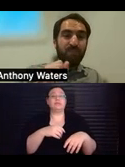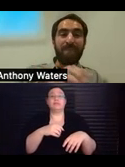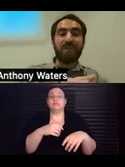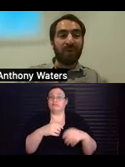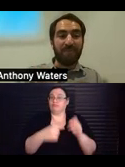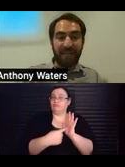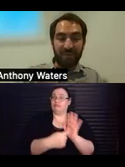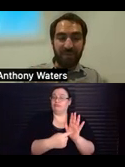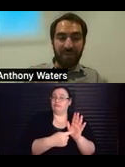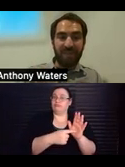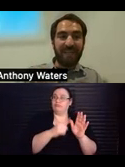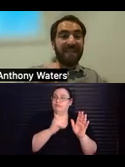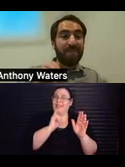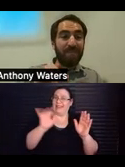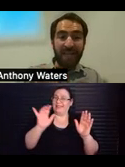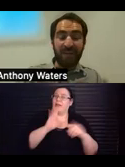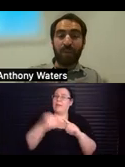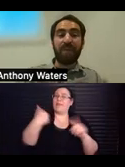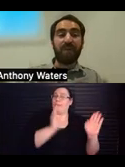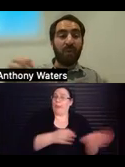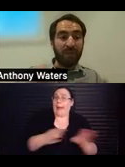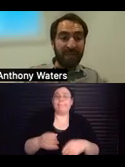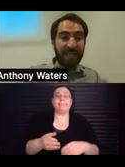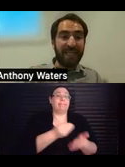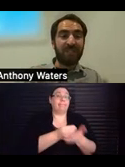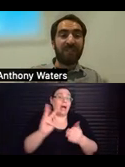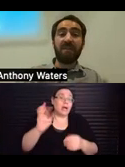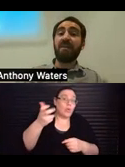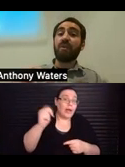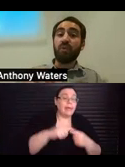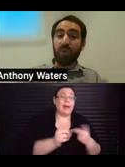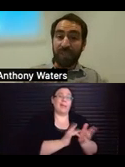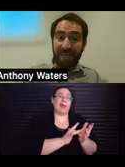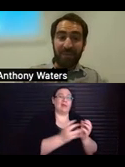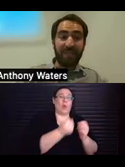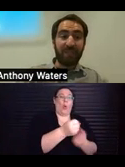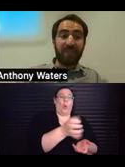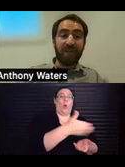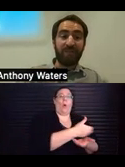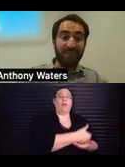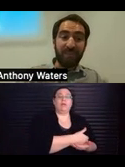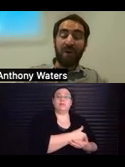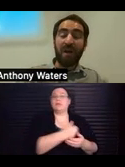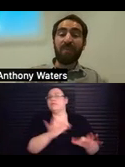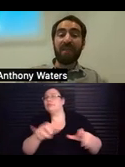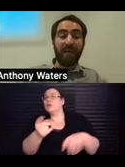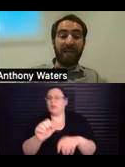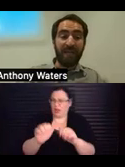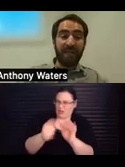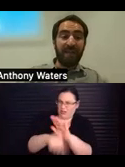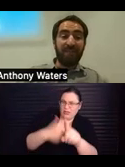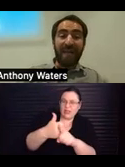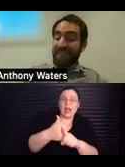that preparatory behavior. Things like buying a weapon, hoarding medication, Googling how to kill yourself, giving property